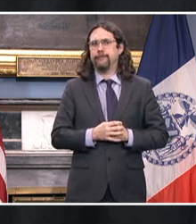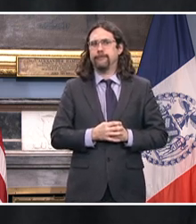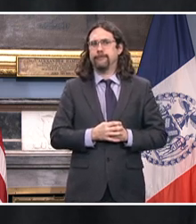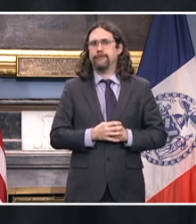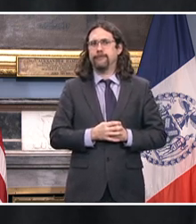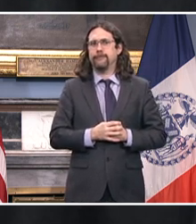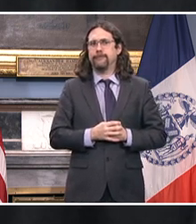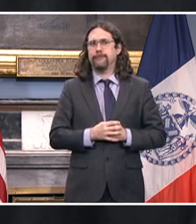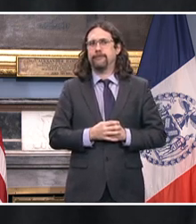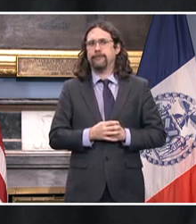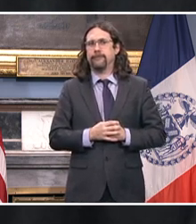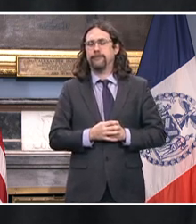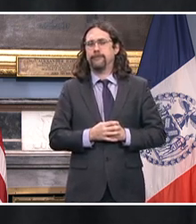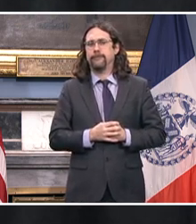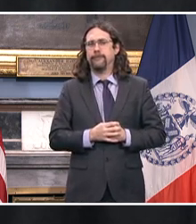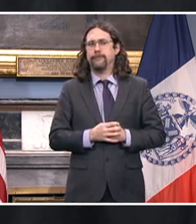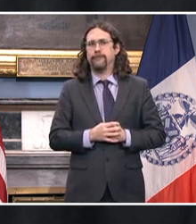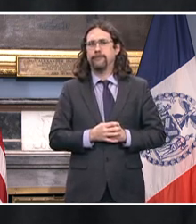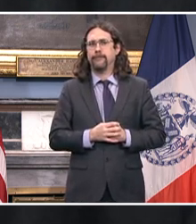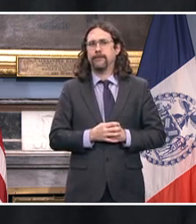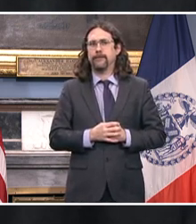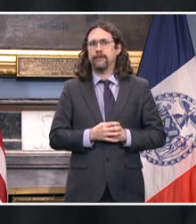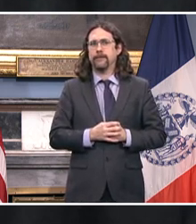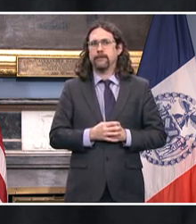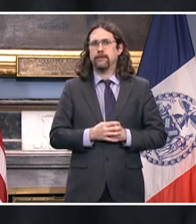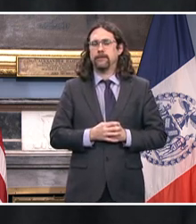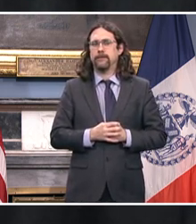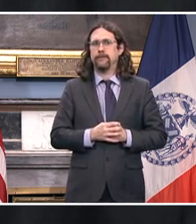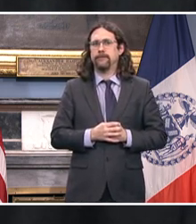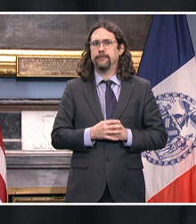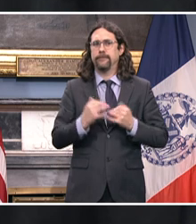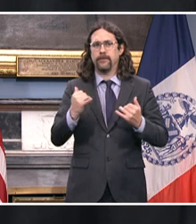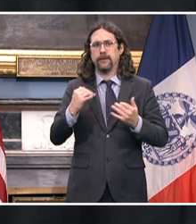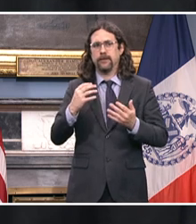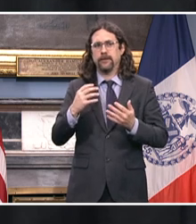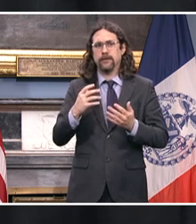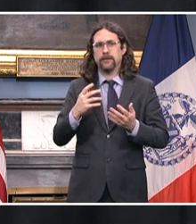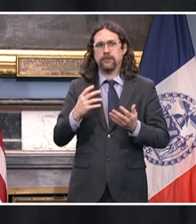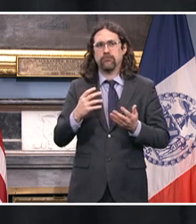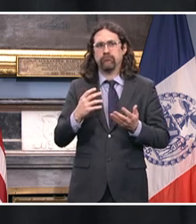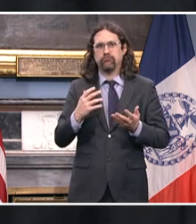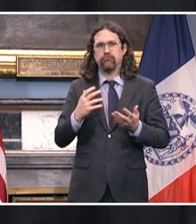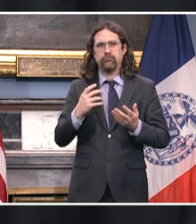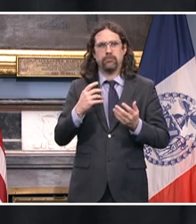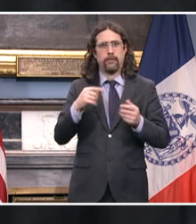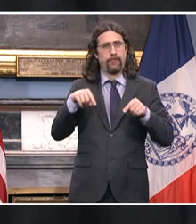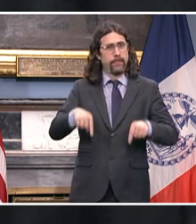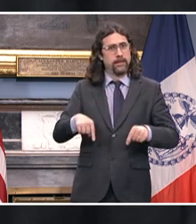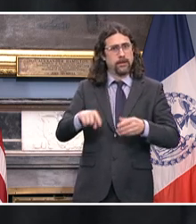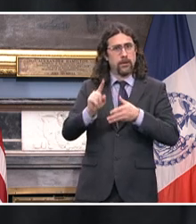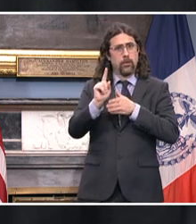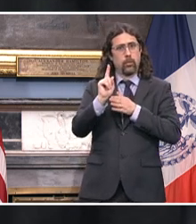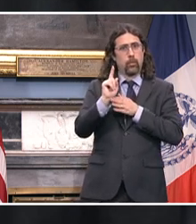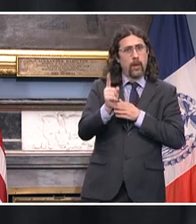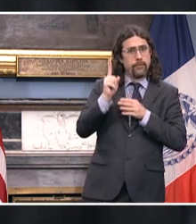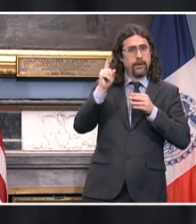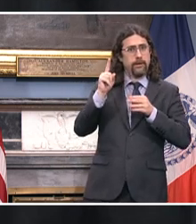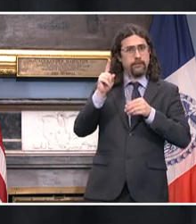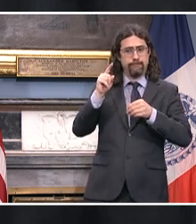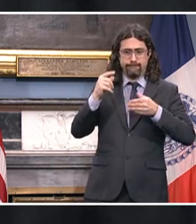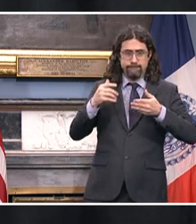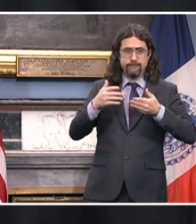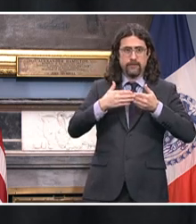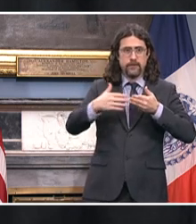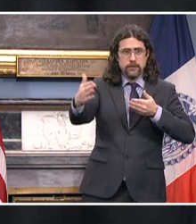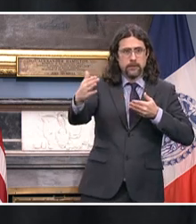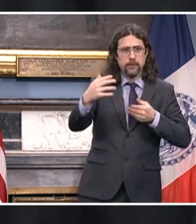we could be doubtful. No one could be blamed for being doubtful. And we don't have a roadmap here. There's no one who has a roadmap. This is